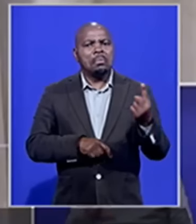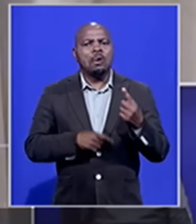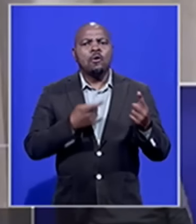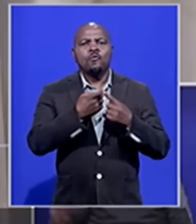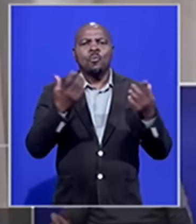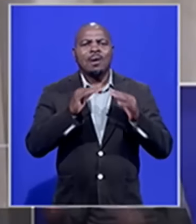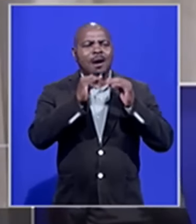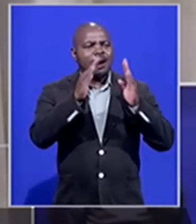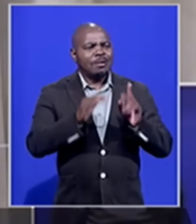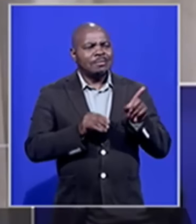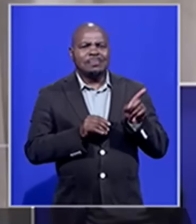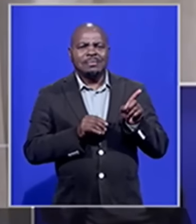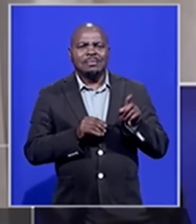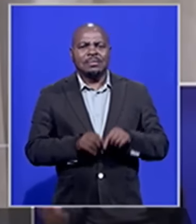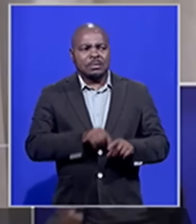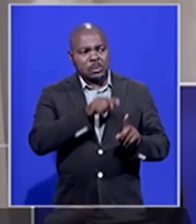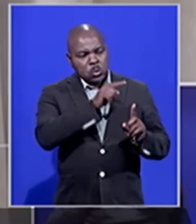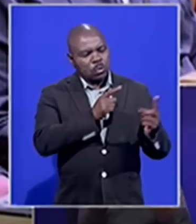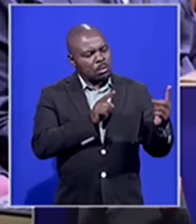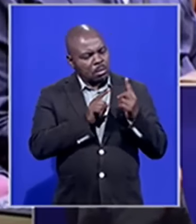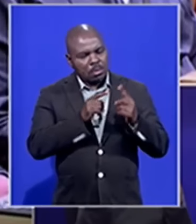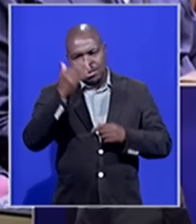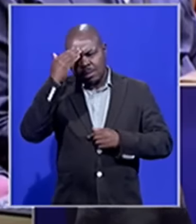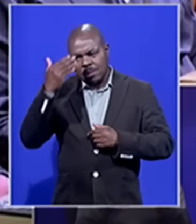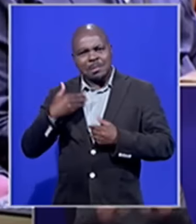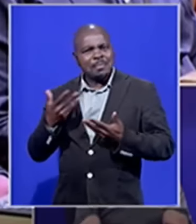house and he greets me.